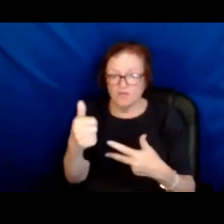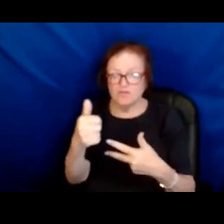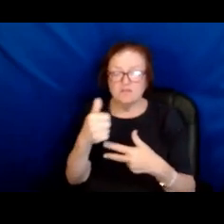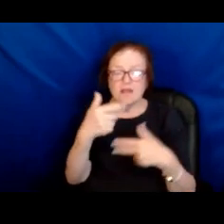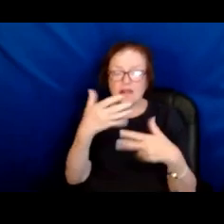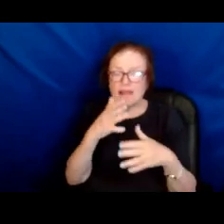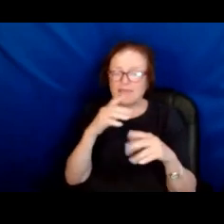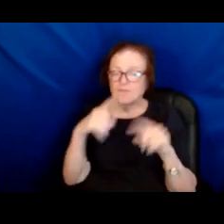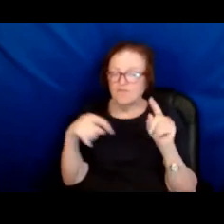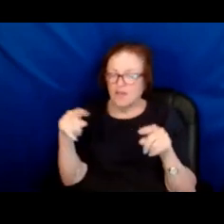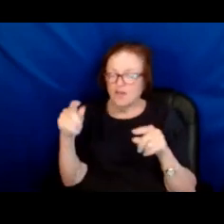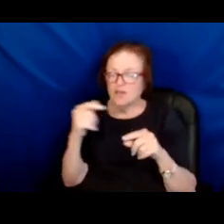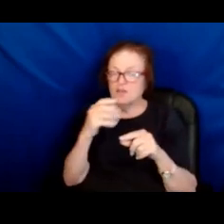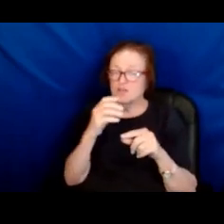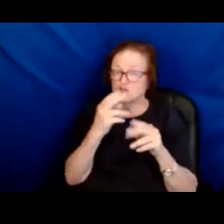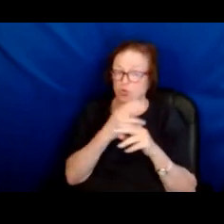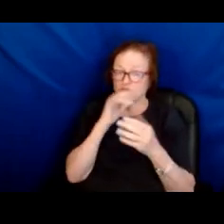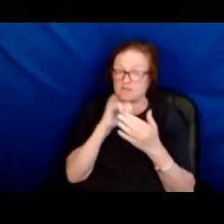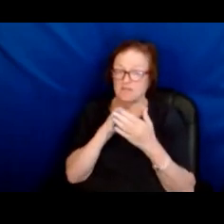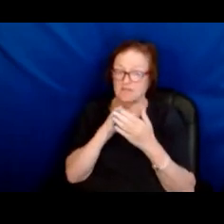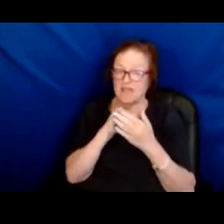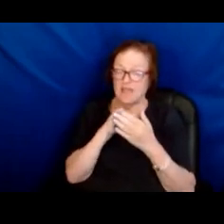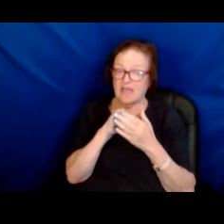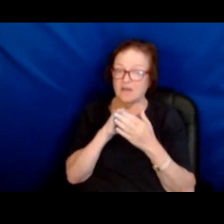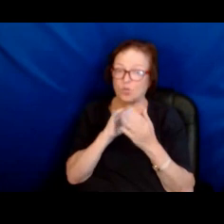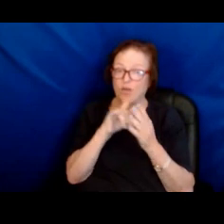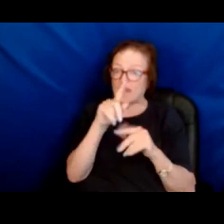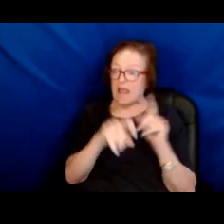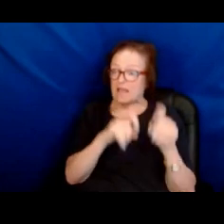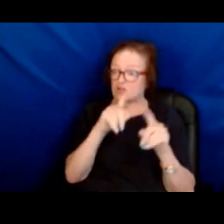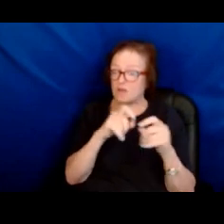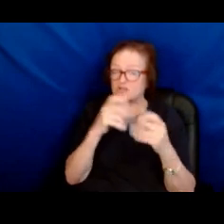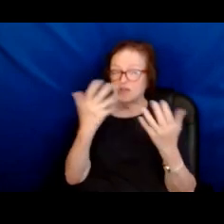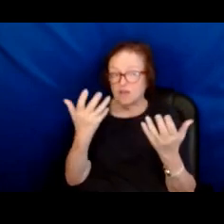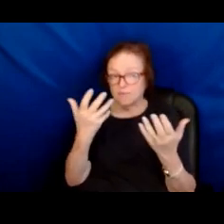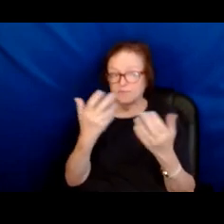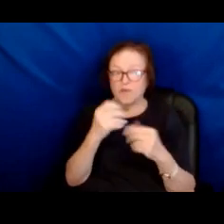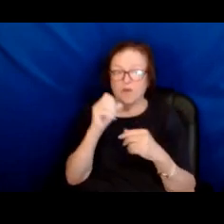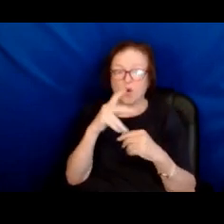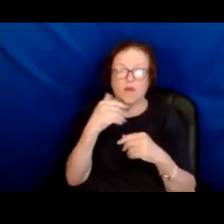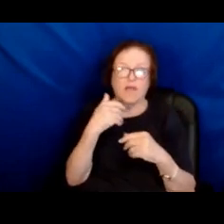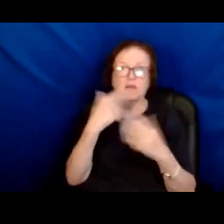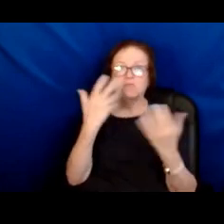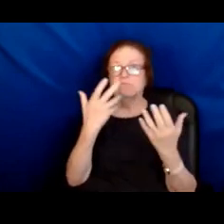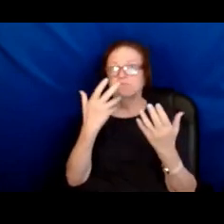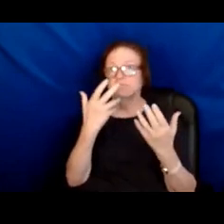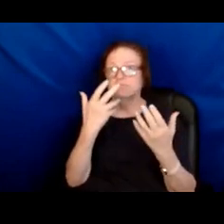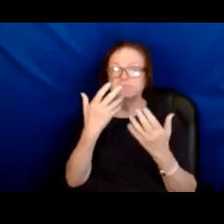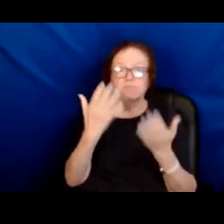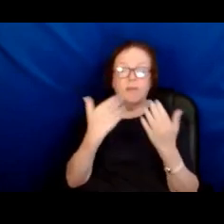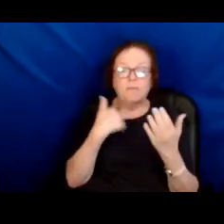And so using this model, what we can do is ask questions like, okay, so imagine we had a system that has